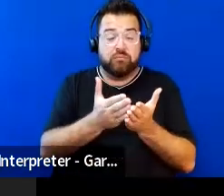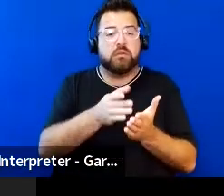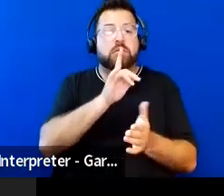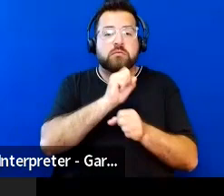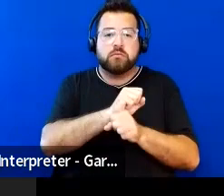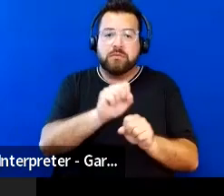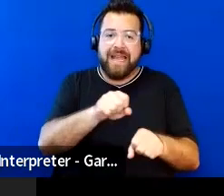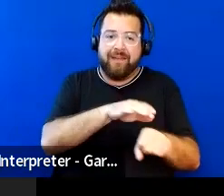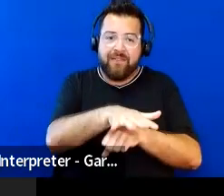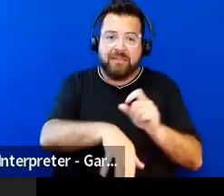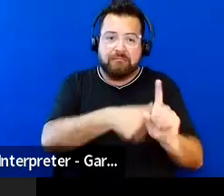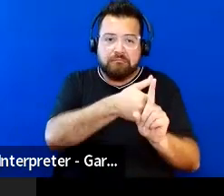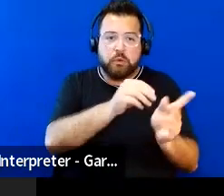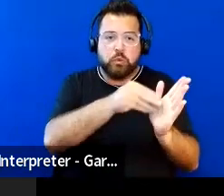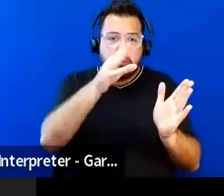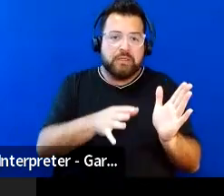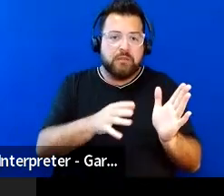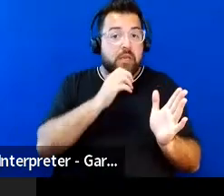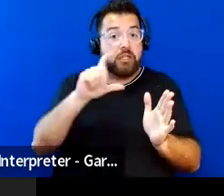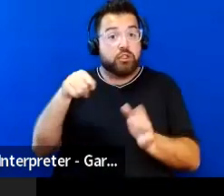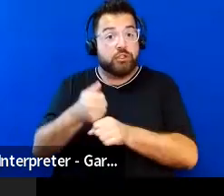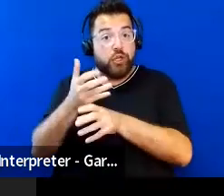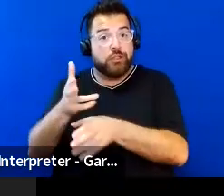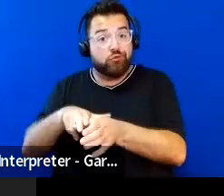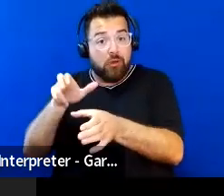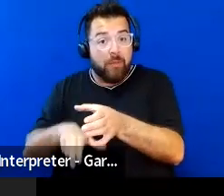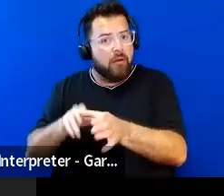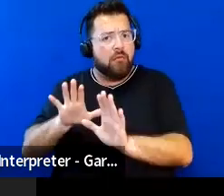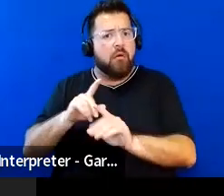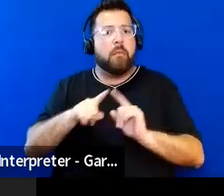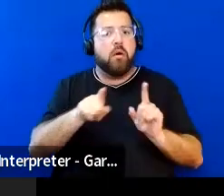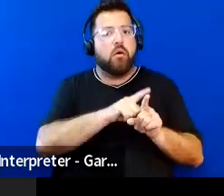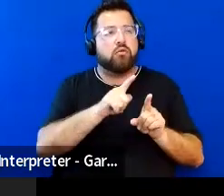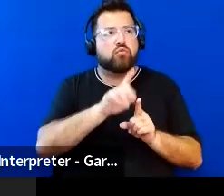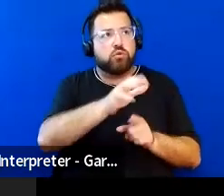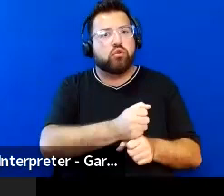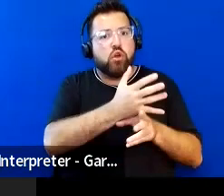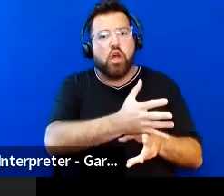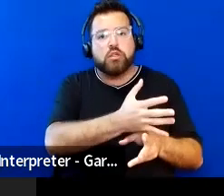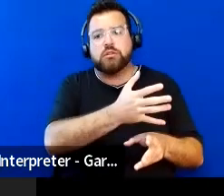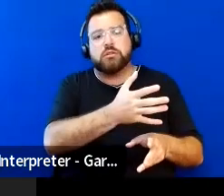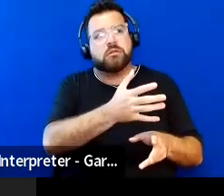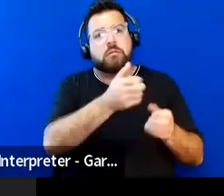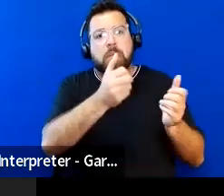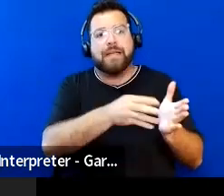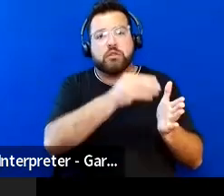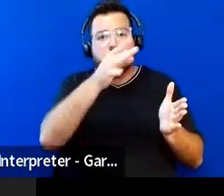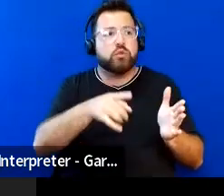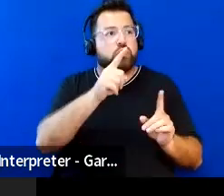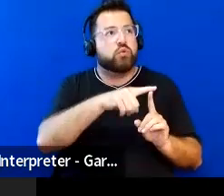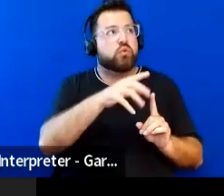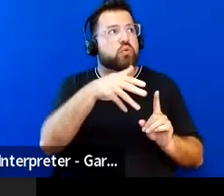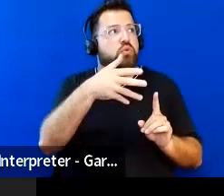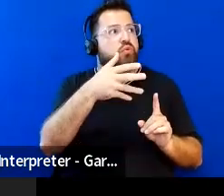the students. It doesn't just cause them to drop out, but it actually causes them to, at many times, to earn poor